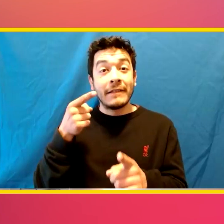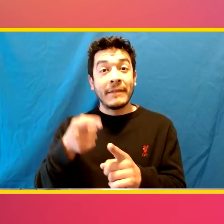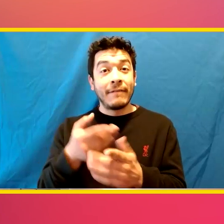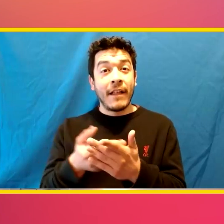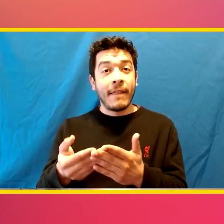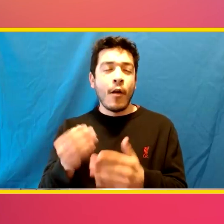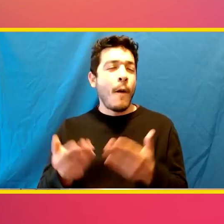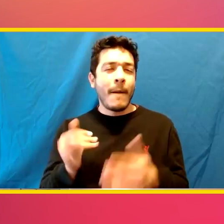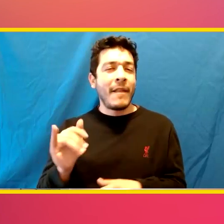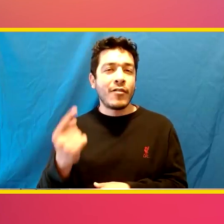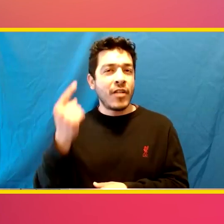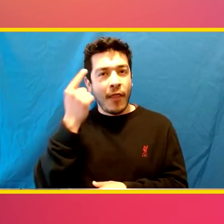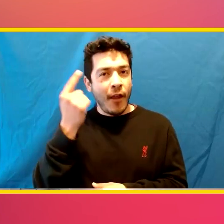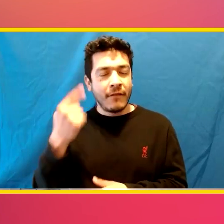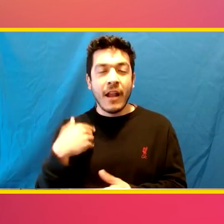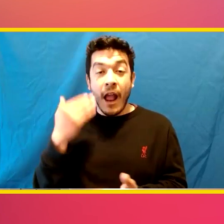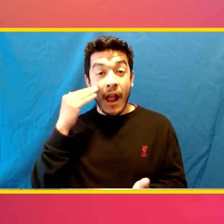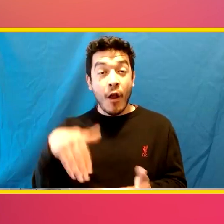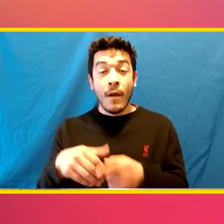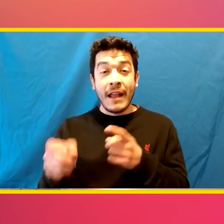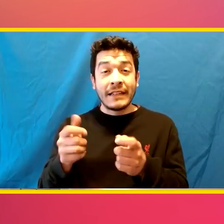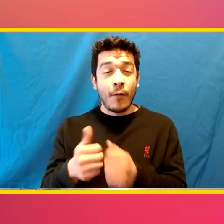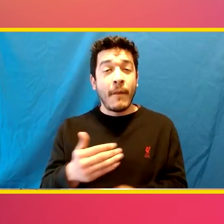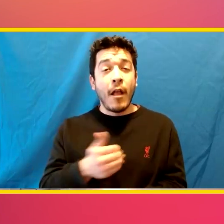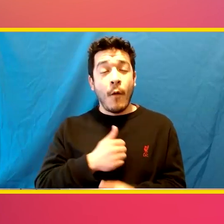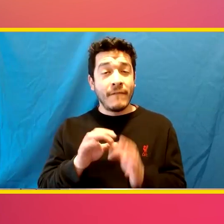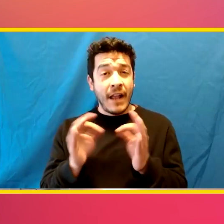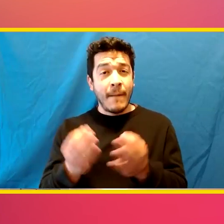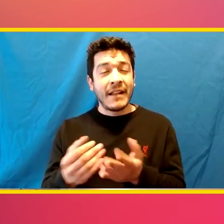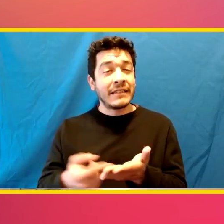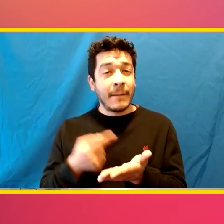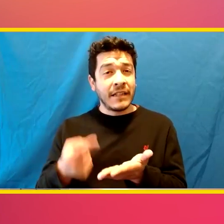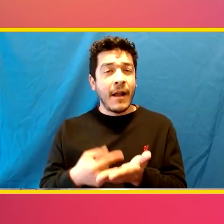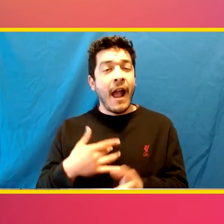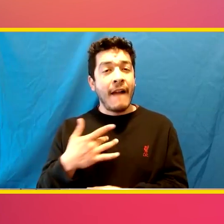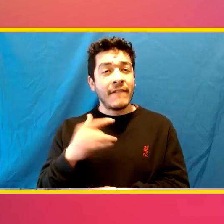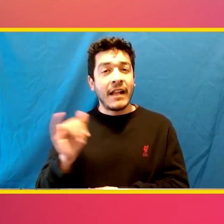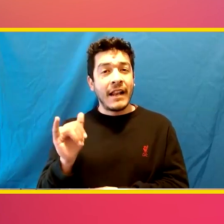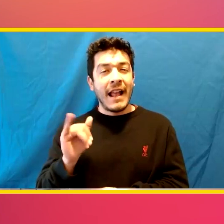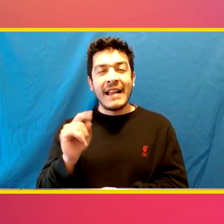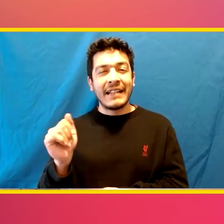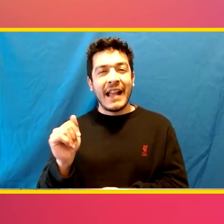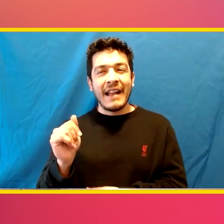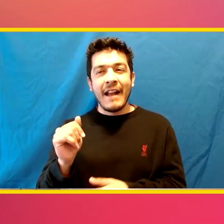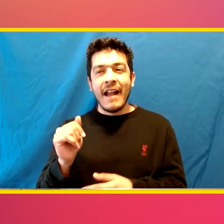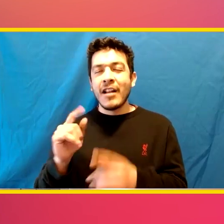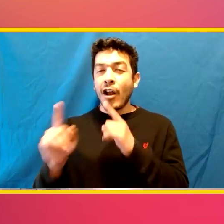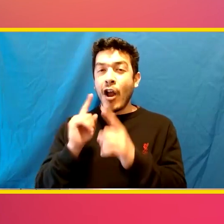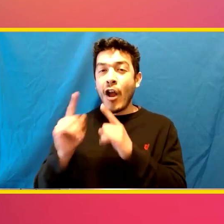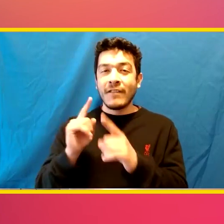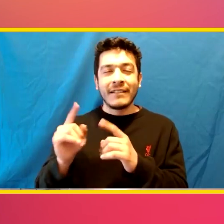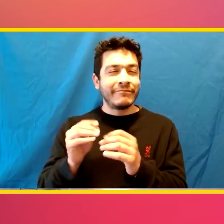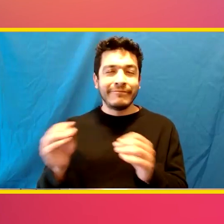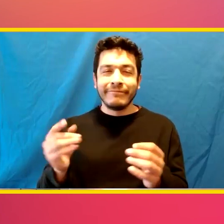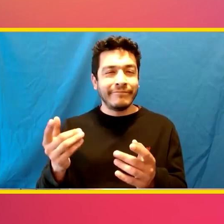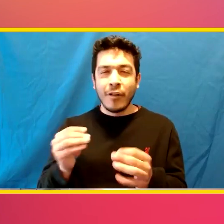I don't know, just maybe that's a thought. I know in dealing with my own family, sometimes I feel like it's a futile conversation if I can't just